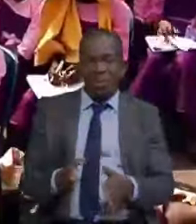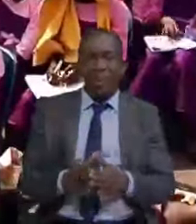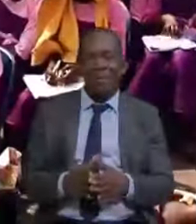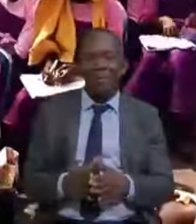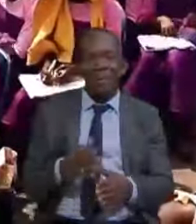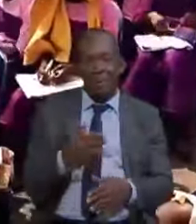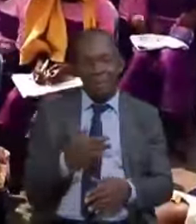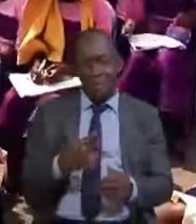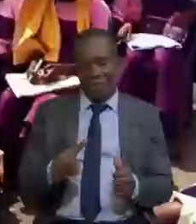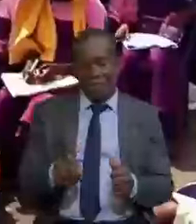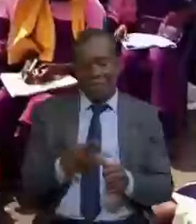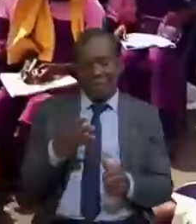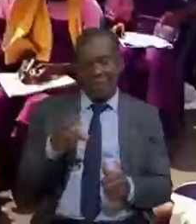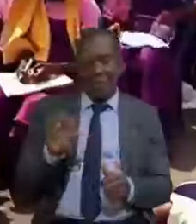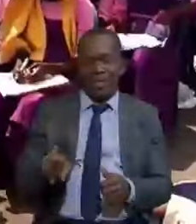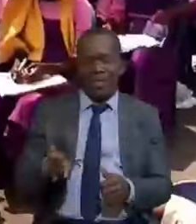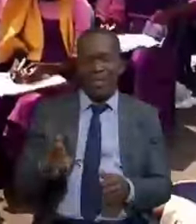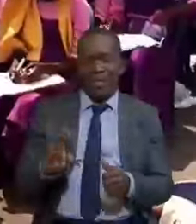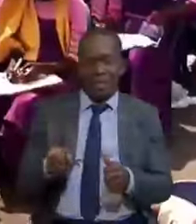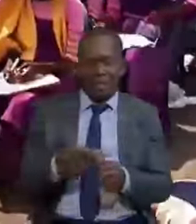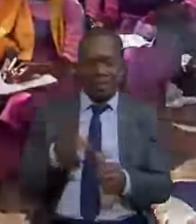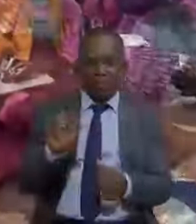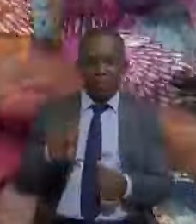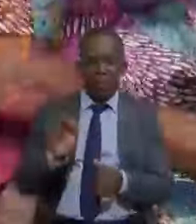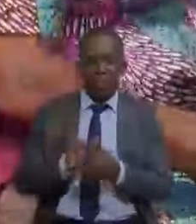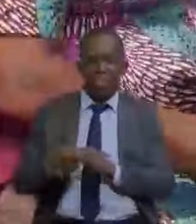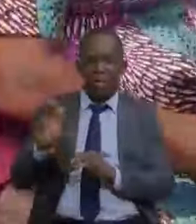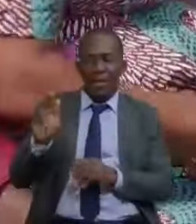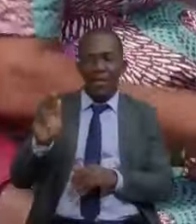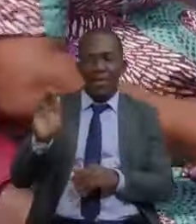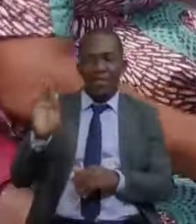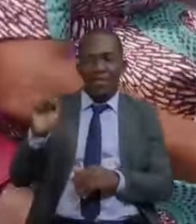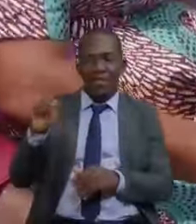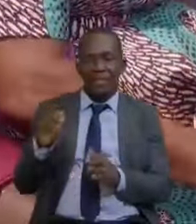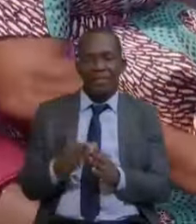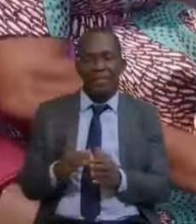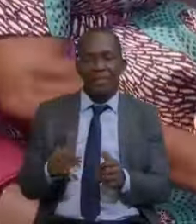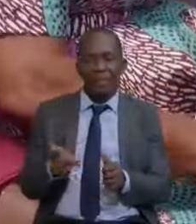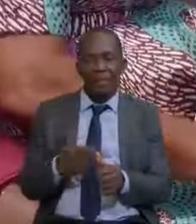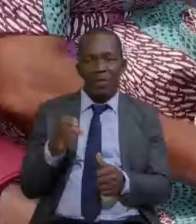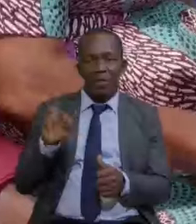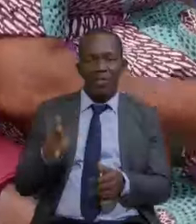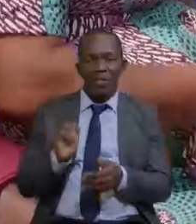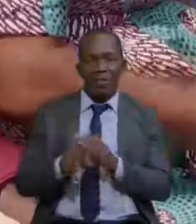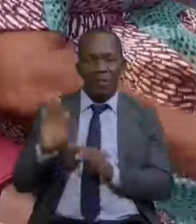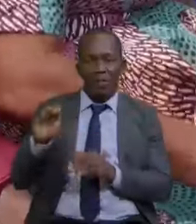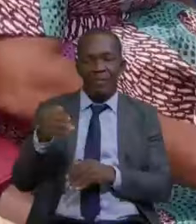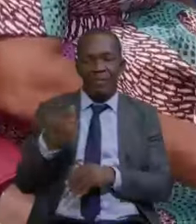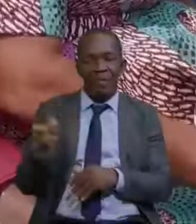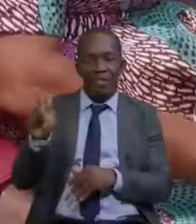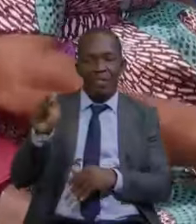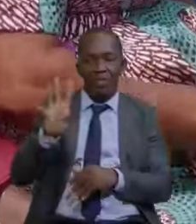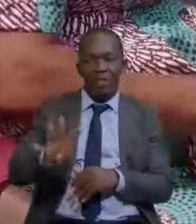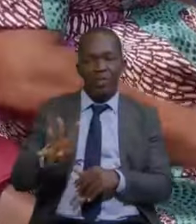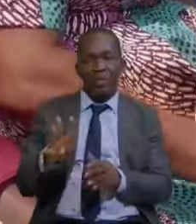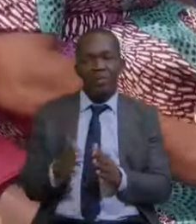15. 1 Corinthians chapter 15, verse 24. Then cometh the end,